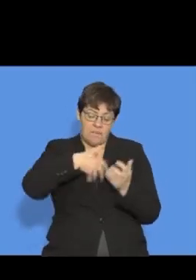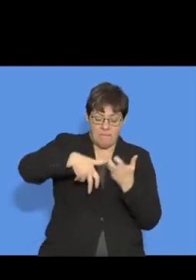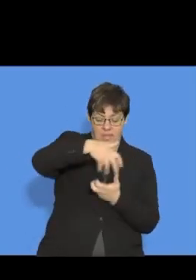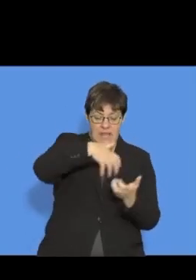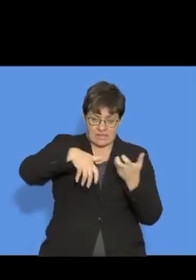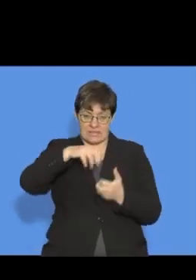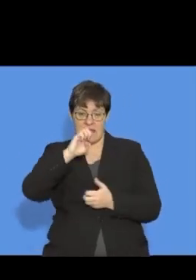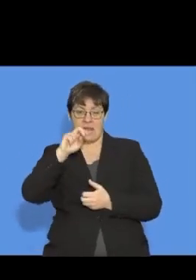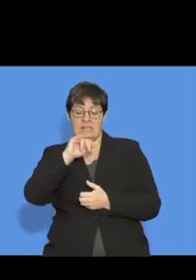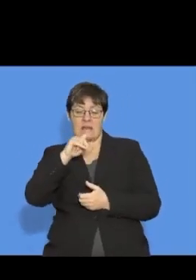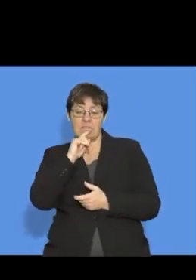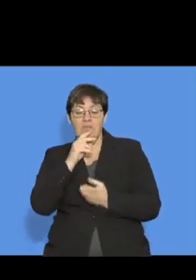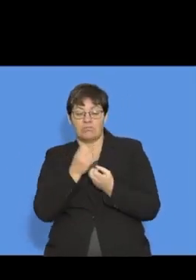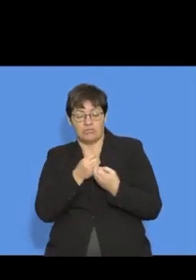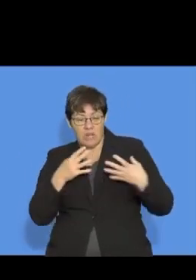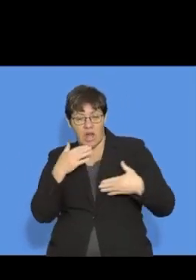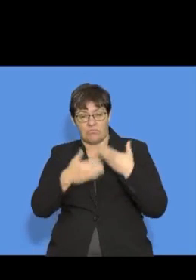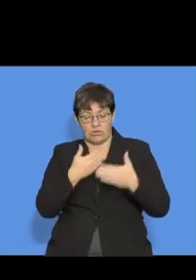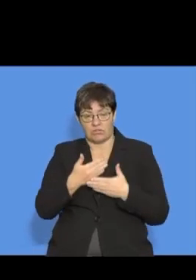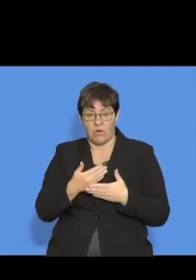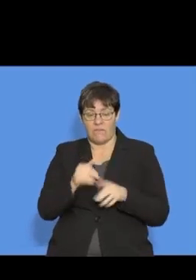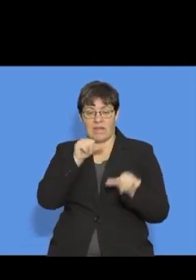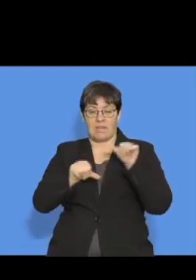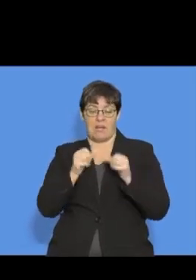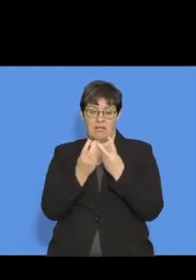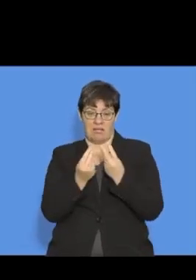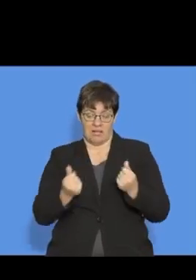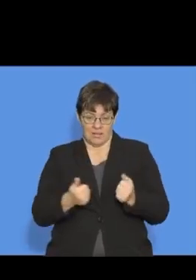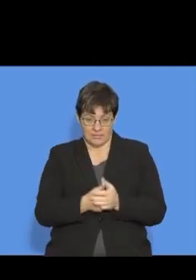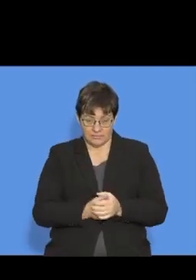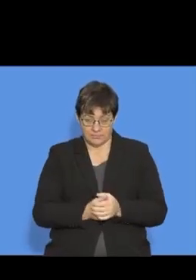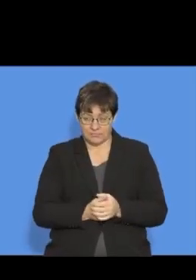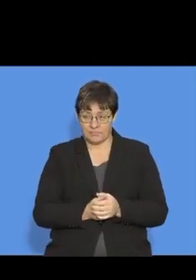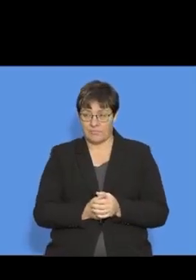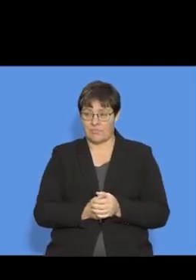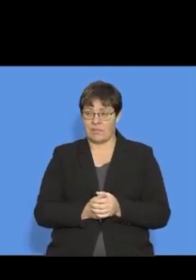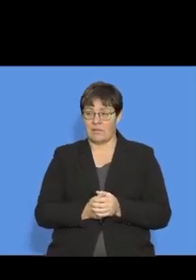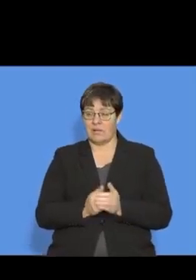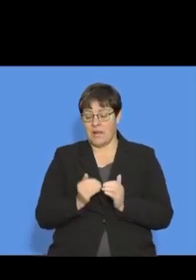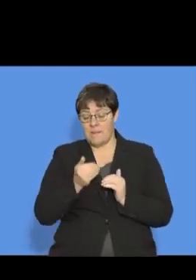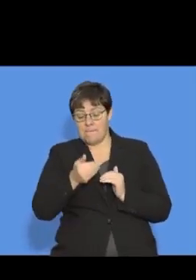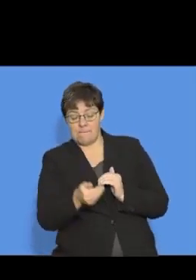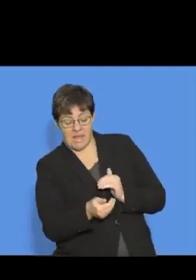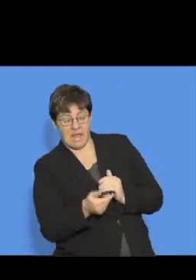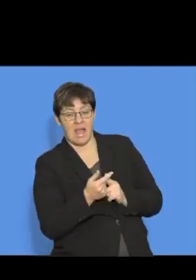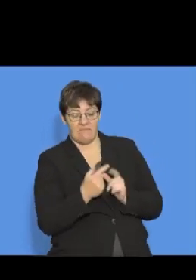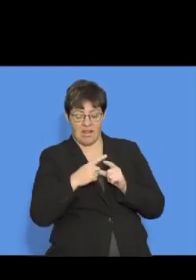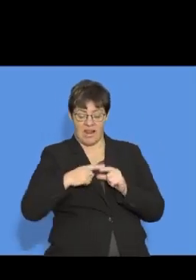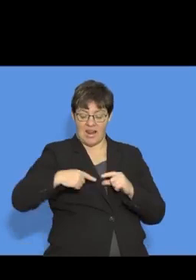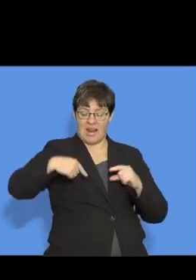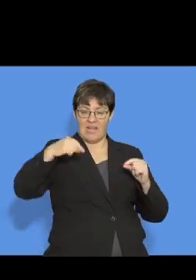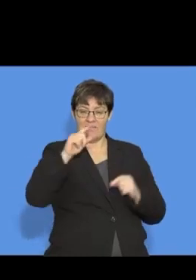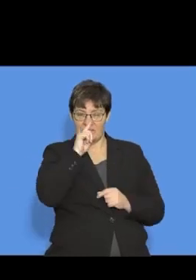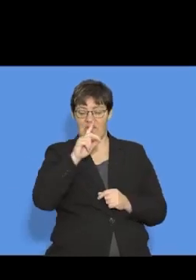the enzymes in the stomach to start the process of chemical digestion. In the background of this, we have a